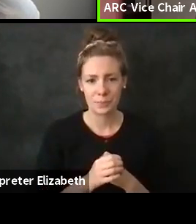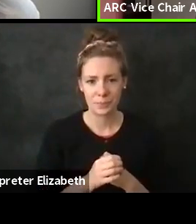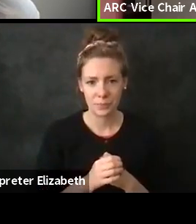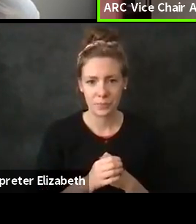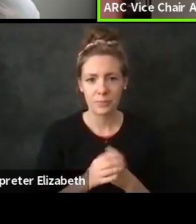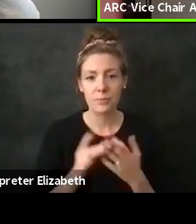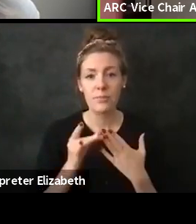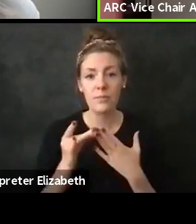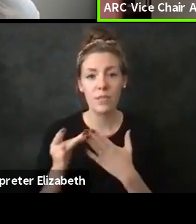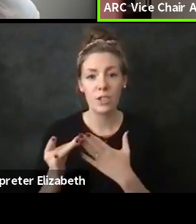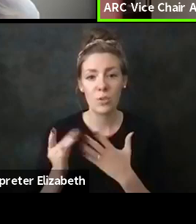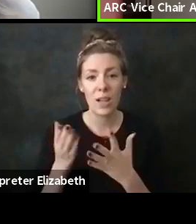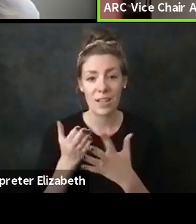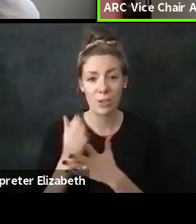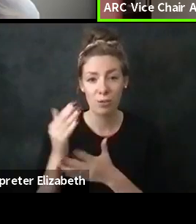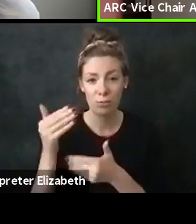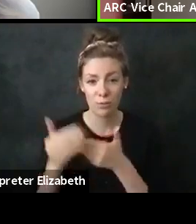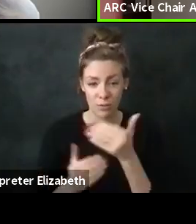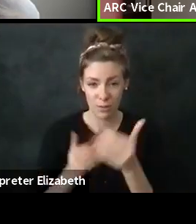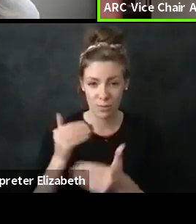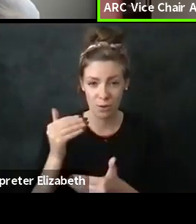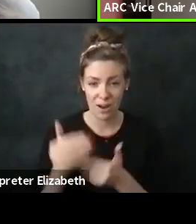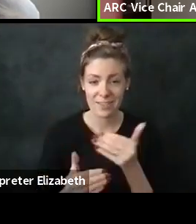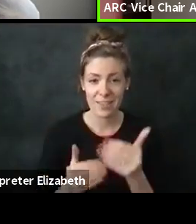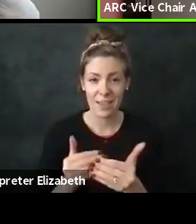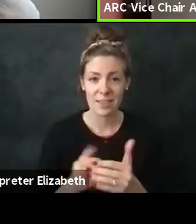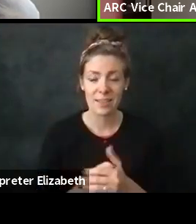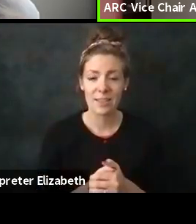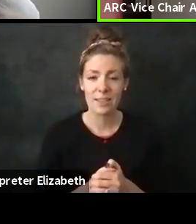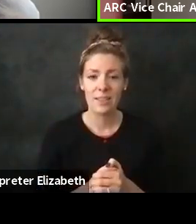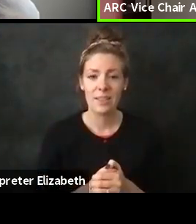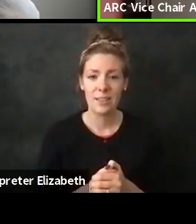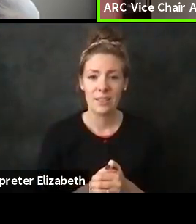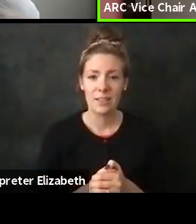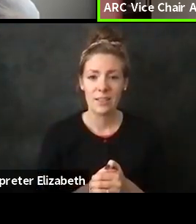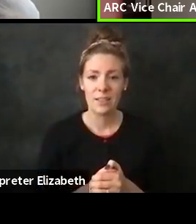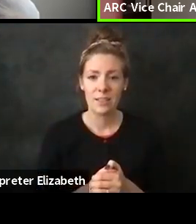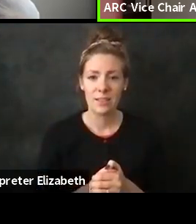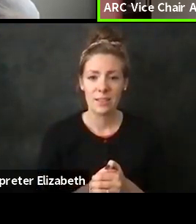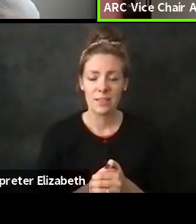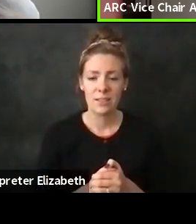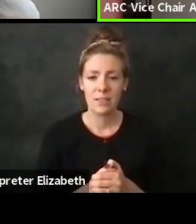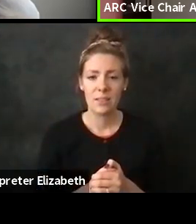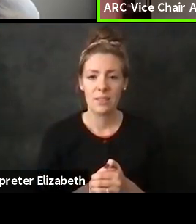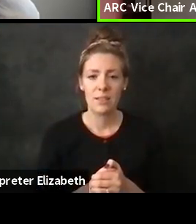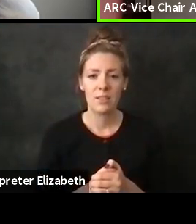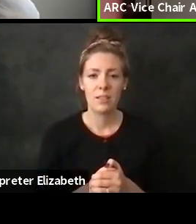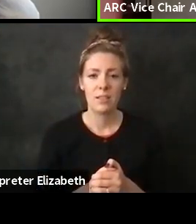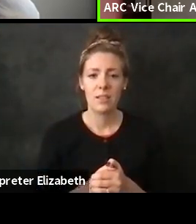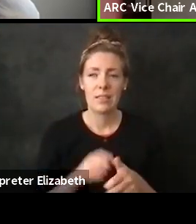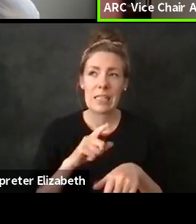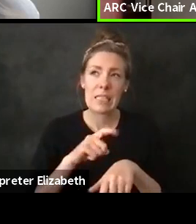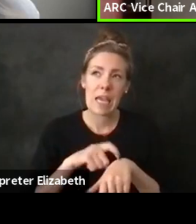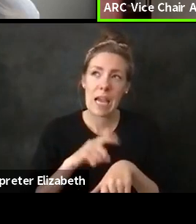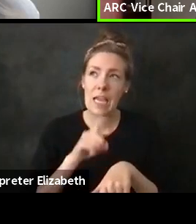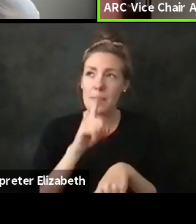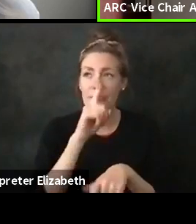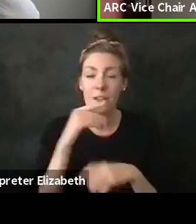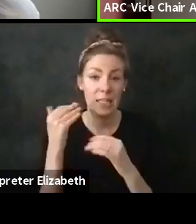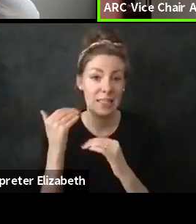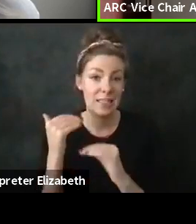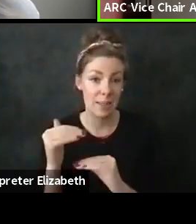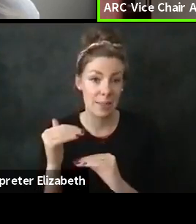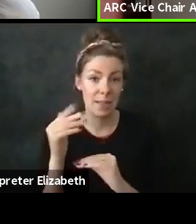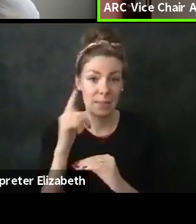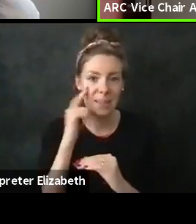guide you through this process. It's like Shalise said, the timeline is very limited because of the